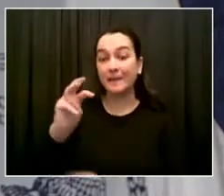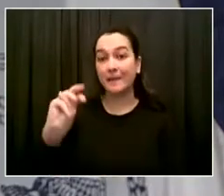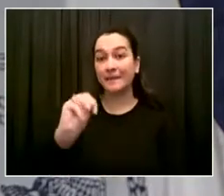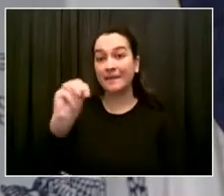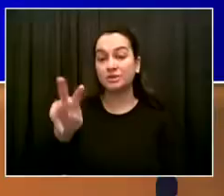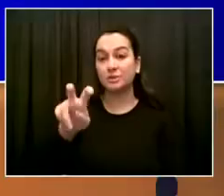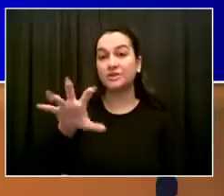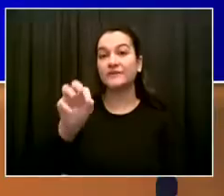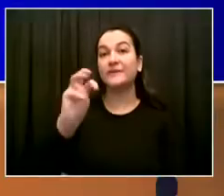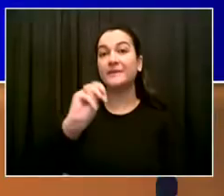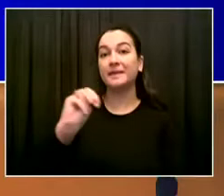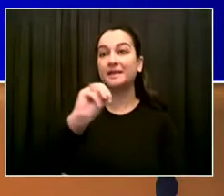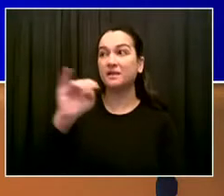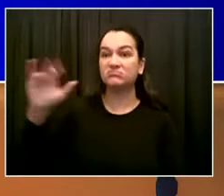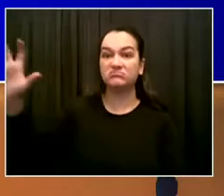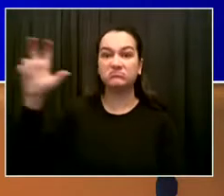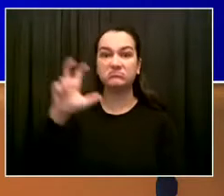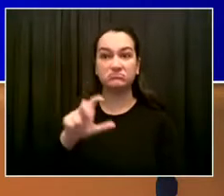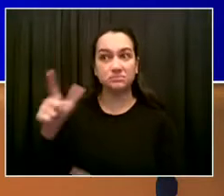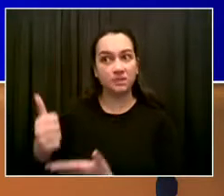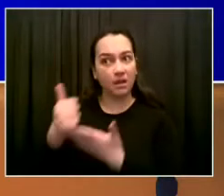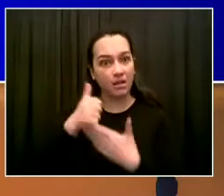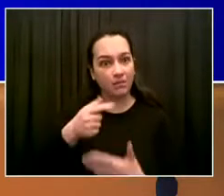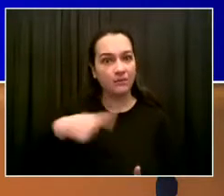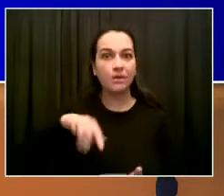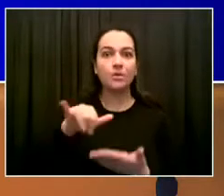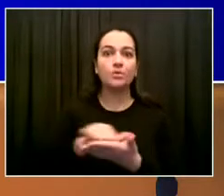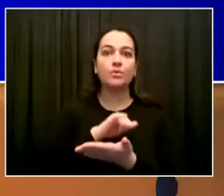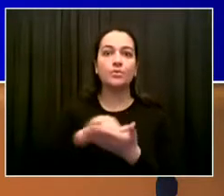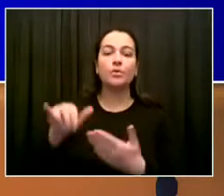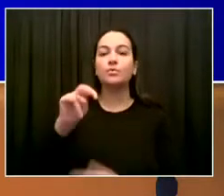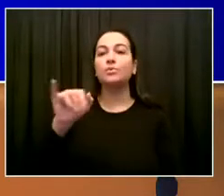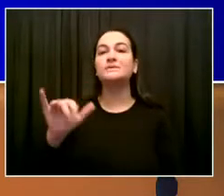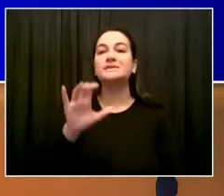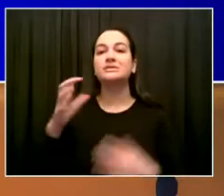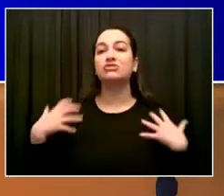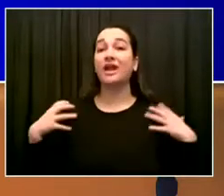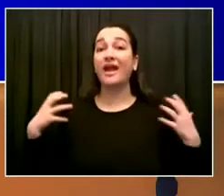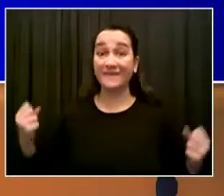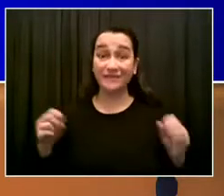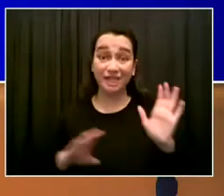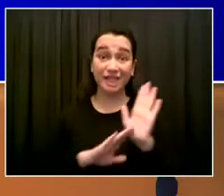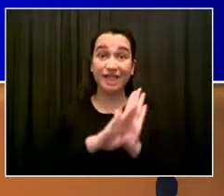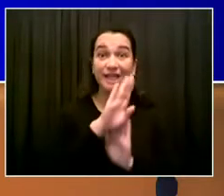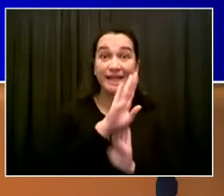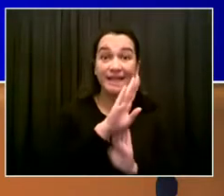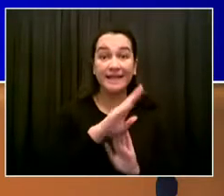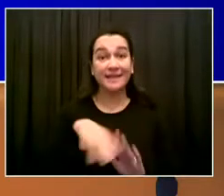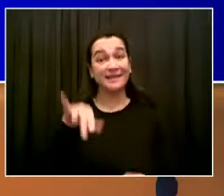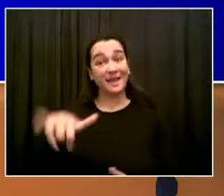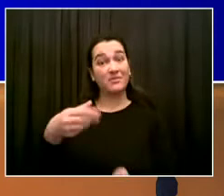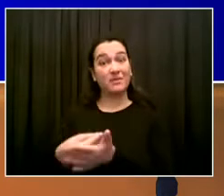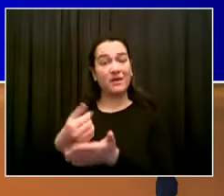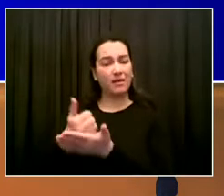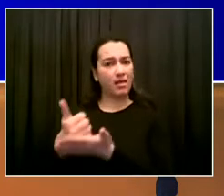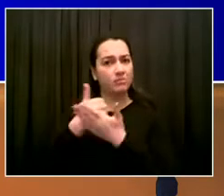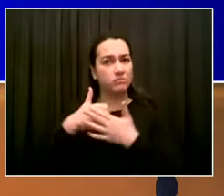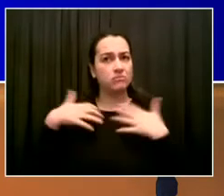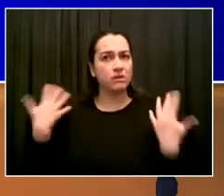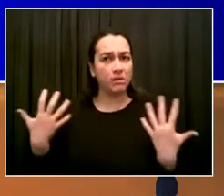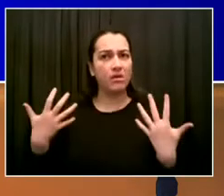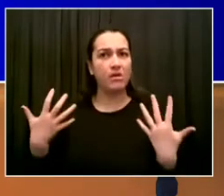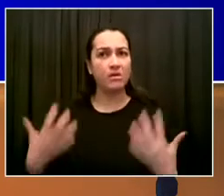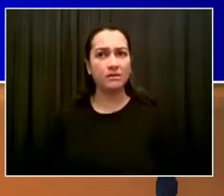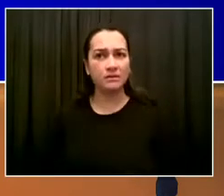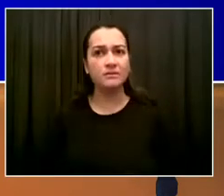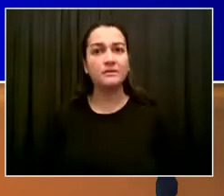City is powerful, especially because we know the tech community has been crucial to what makes New York City great. And the tech